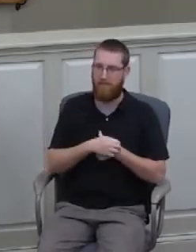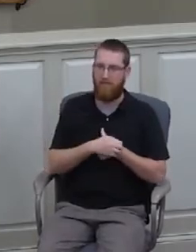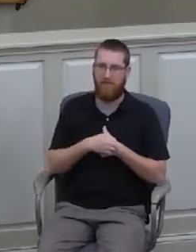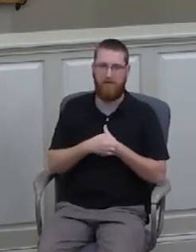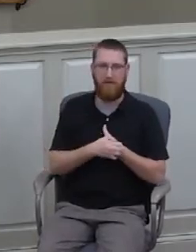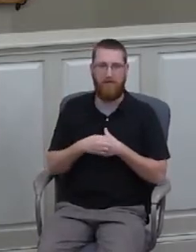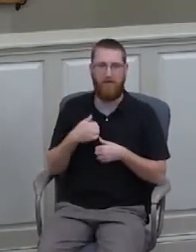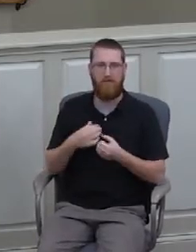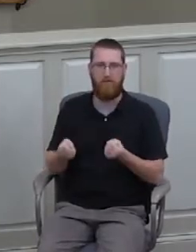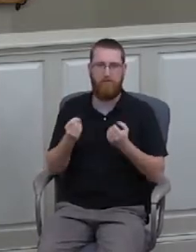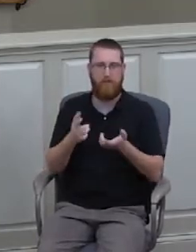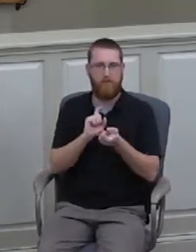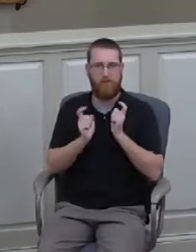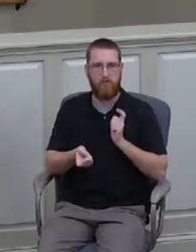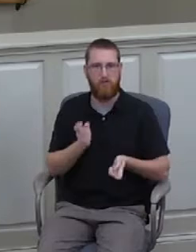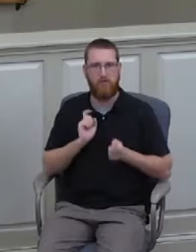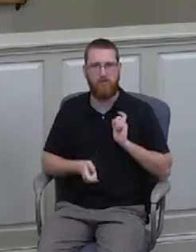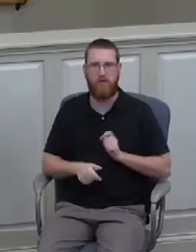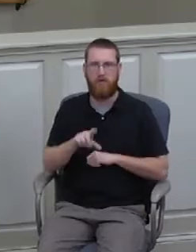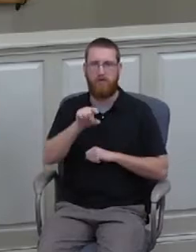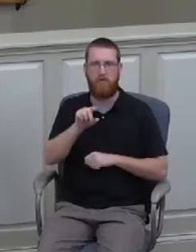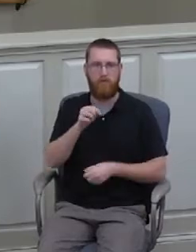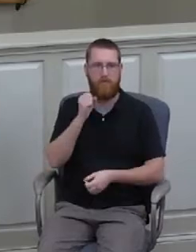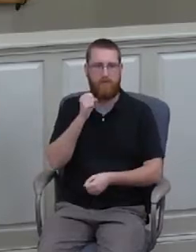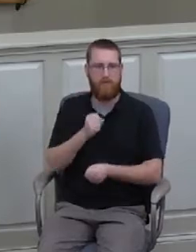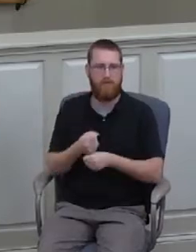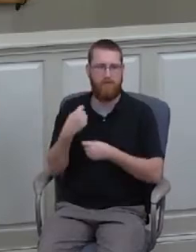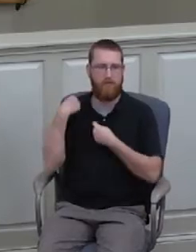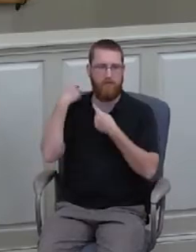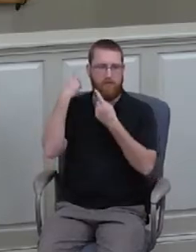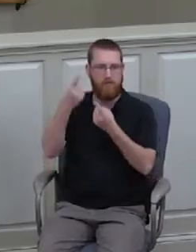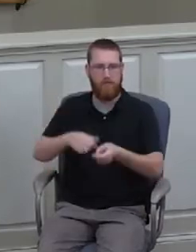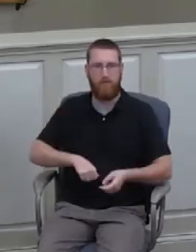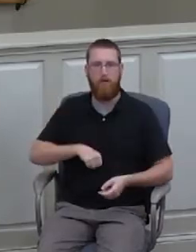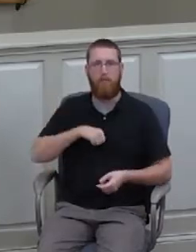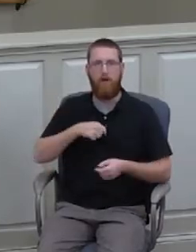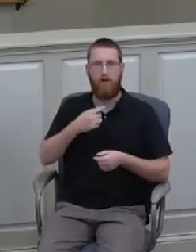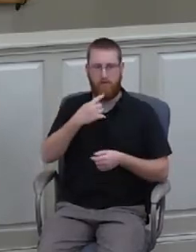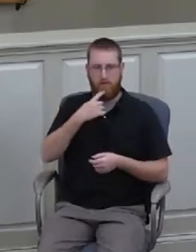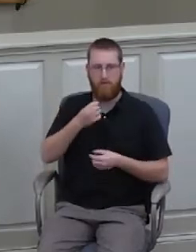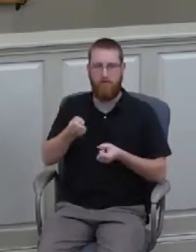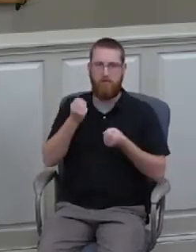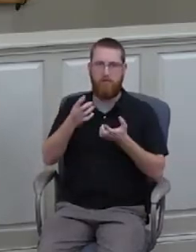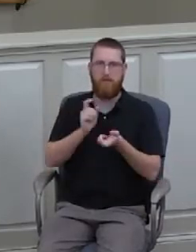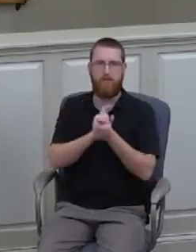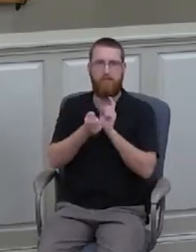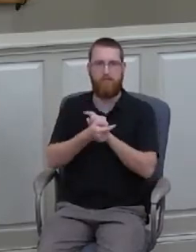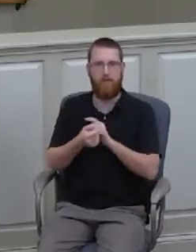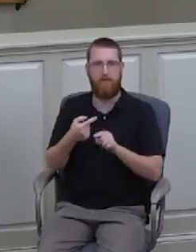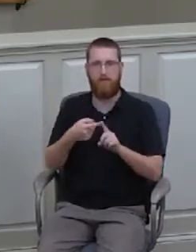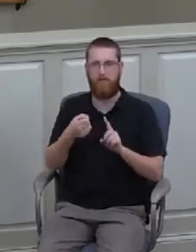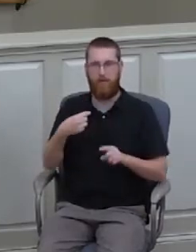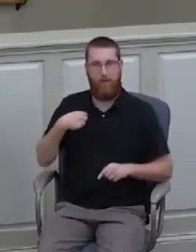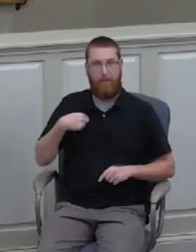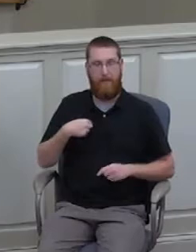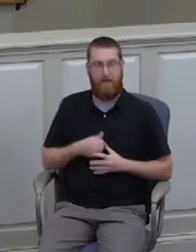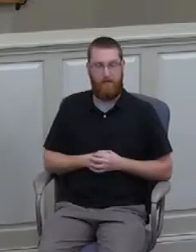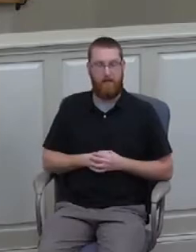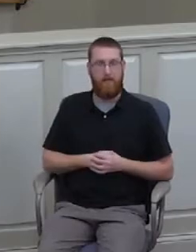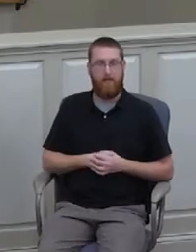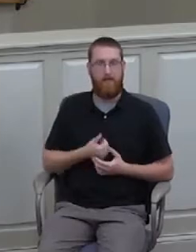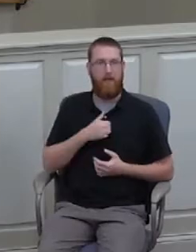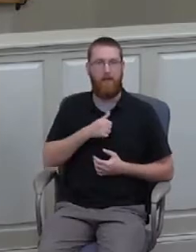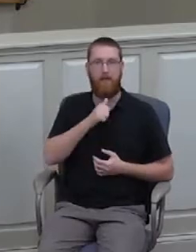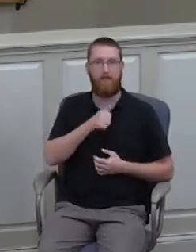there's been a lot of changes over the 20 years, and kind of proud to say that a lot of the changes come from me. I didn't write